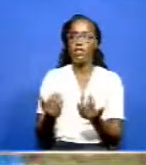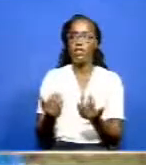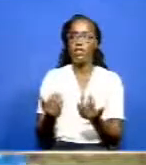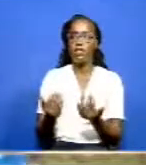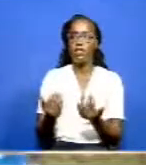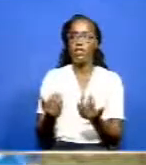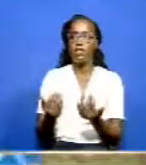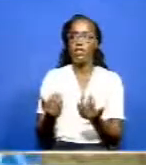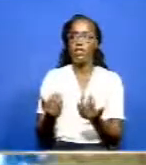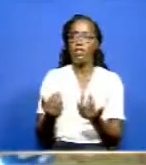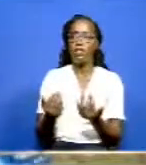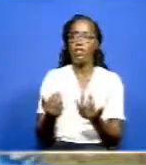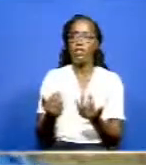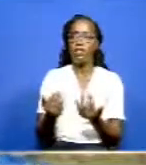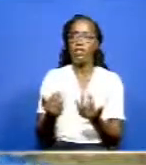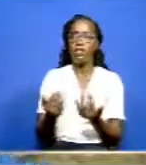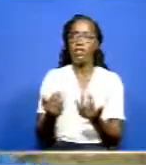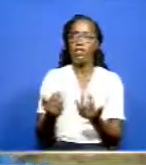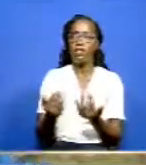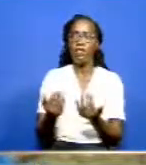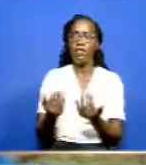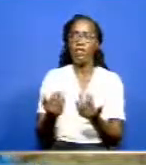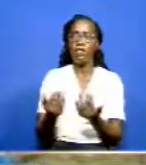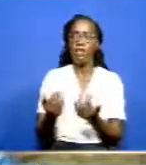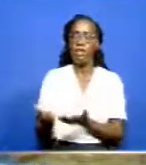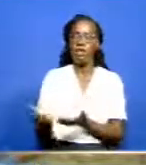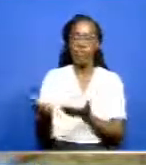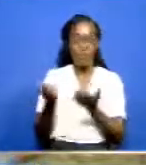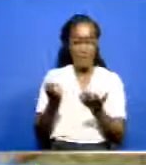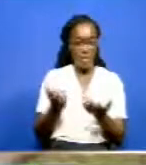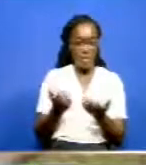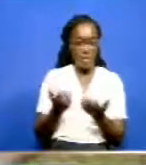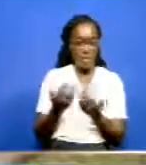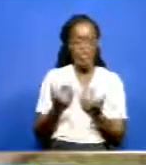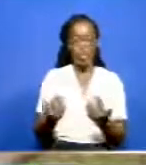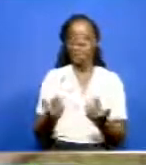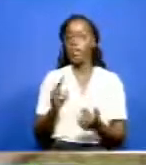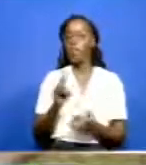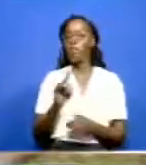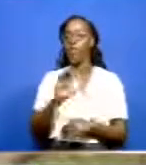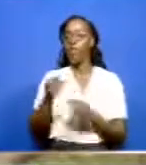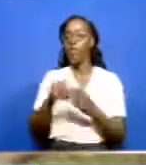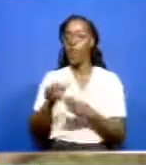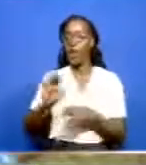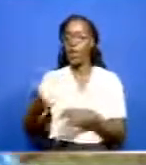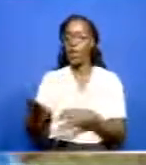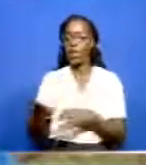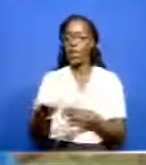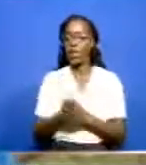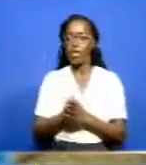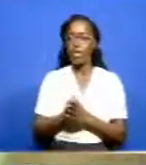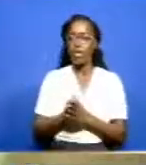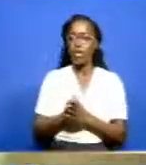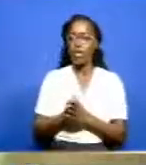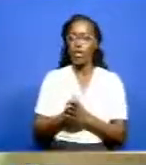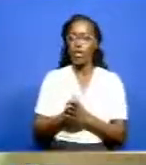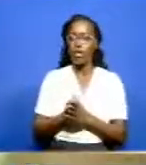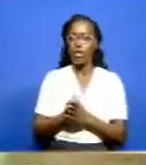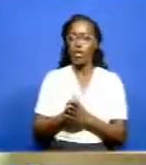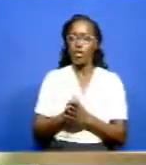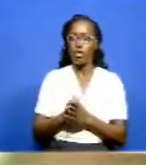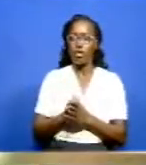bali nitumia baka asubuhi waniambia niende na watoto wengine nyumbani amepaki watoto wawili kwa kitanda.